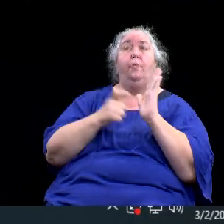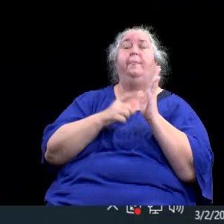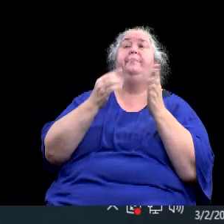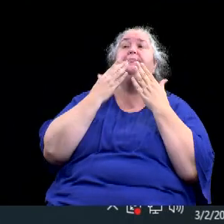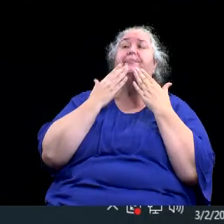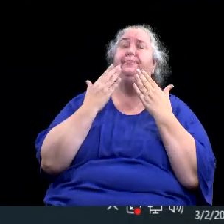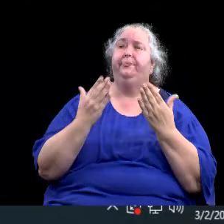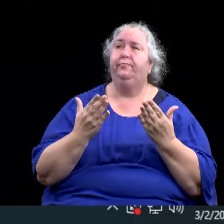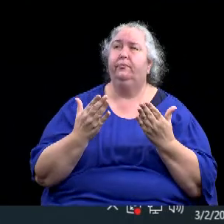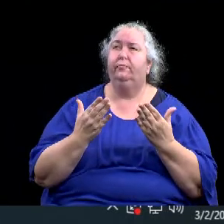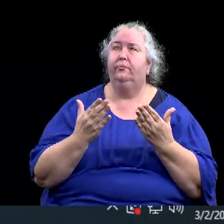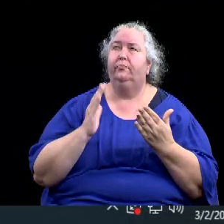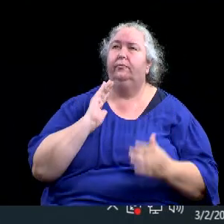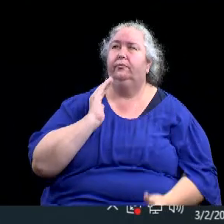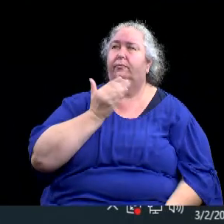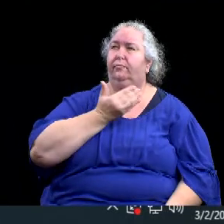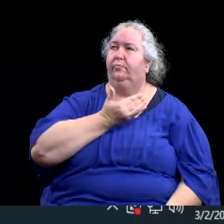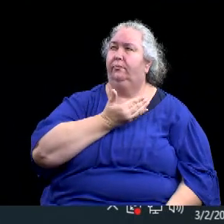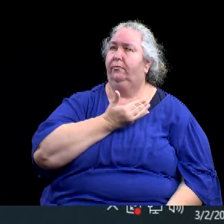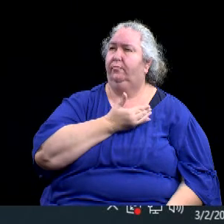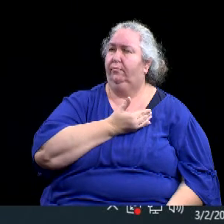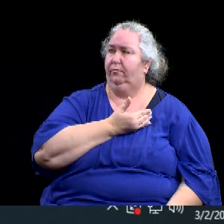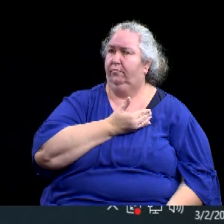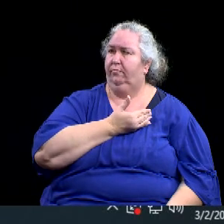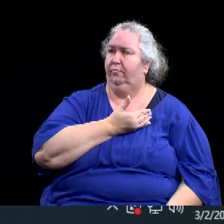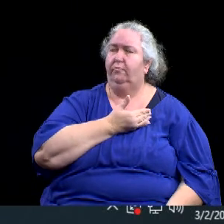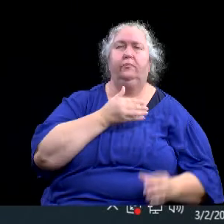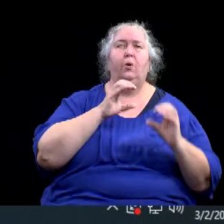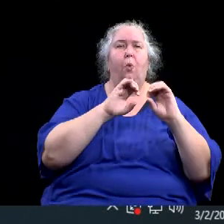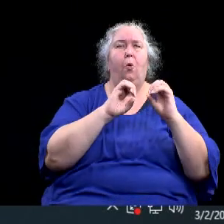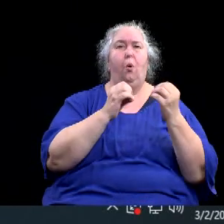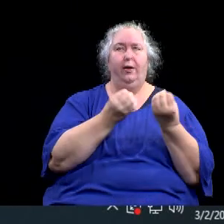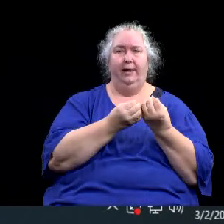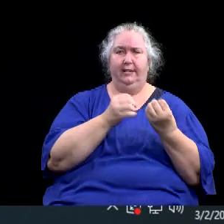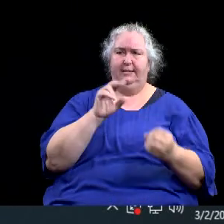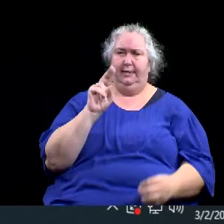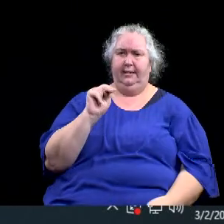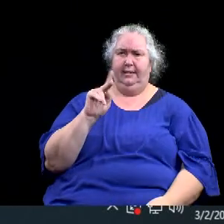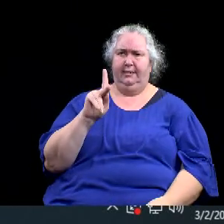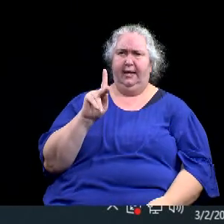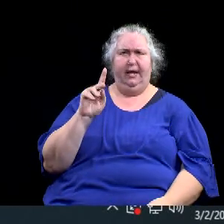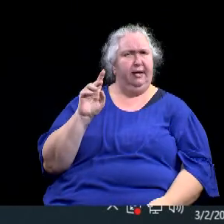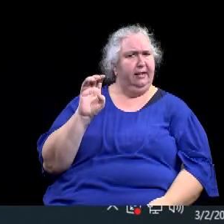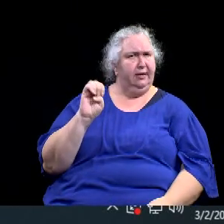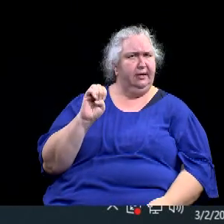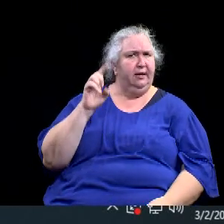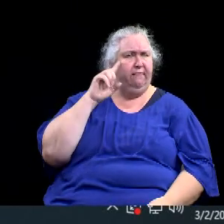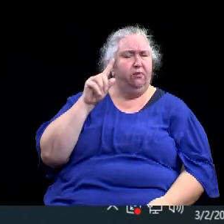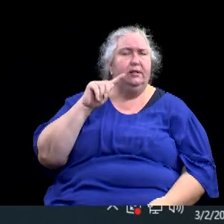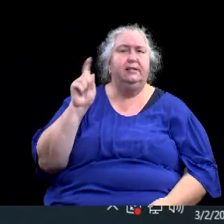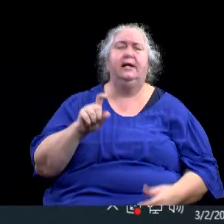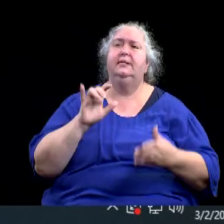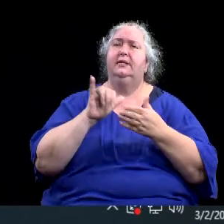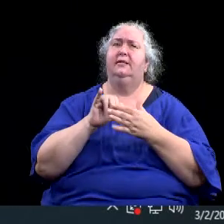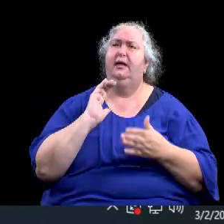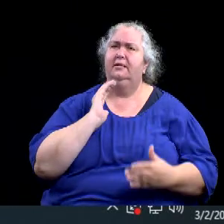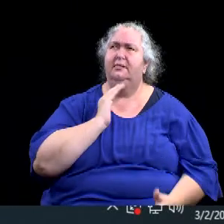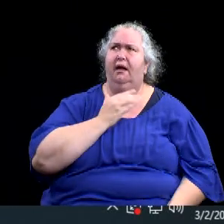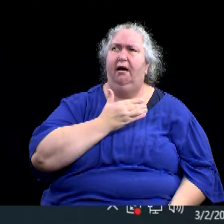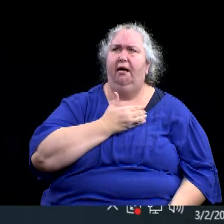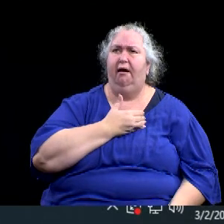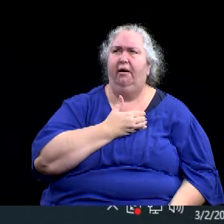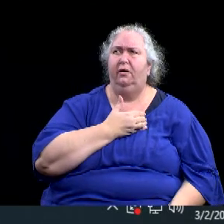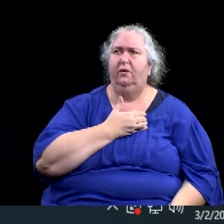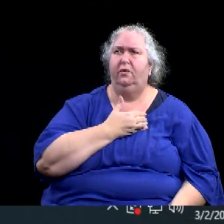the organization MKE to Texas. It is our fellow compatriots